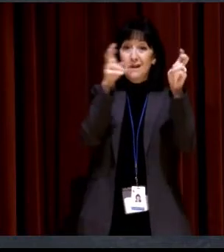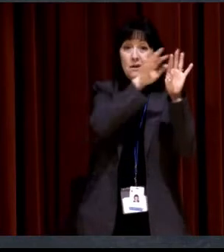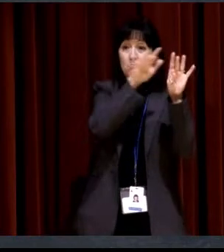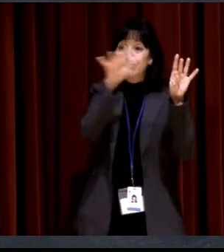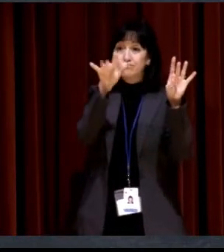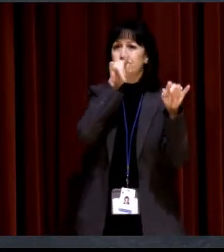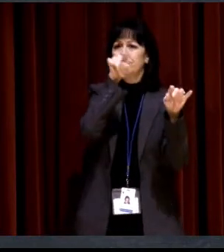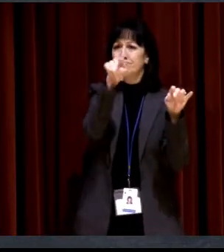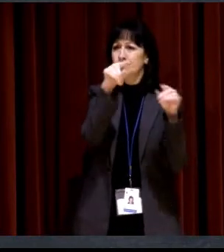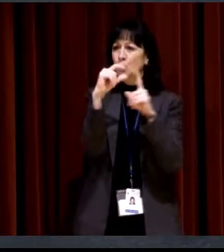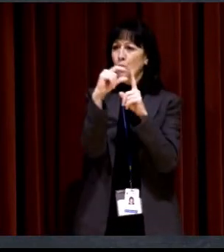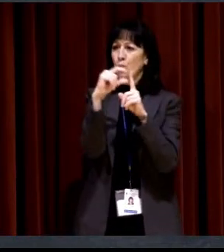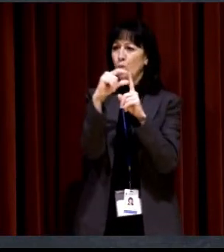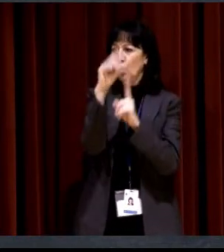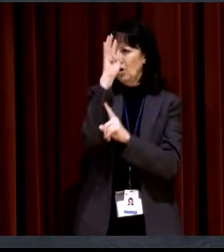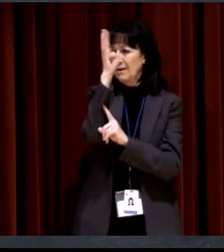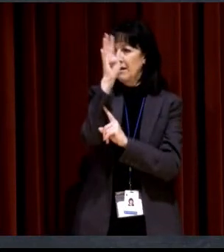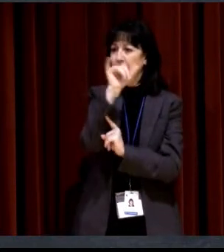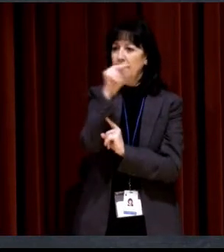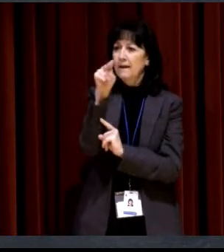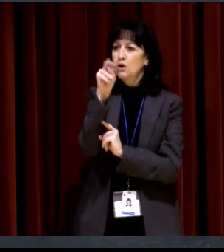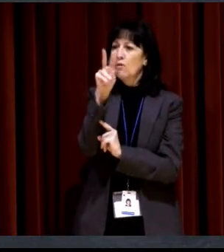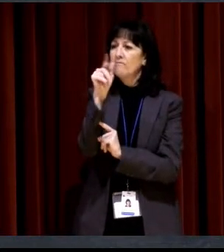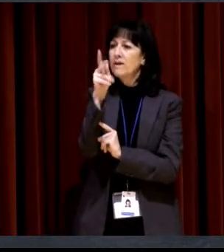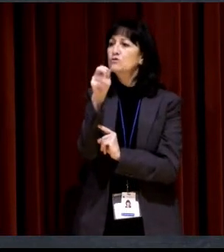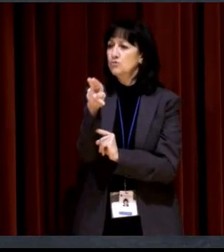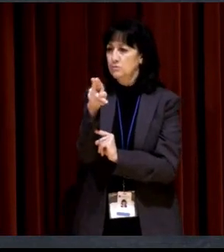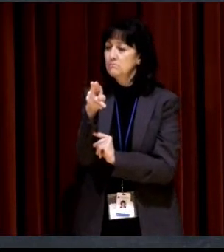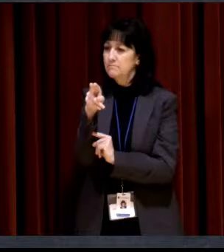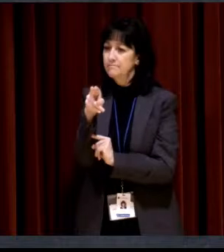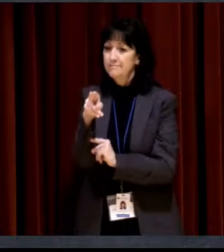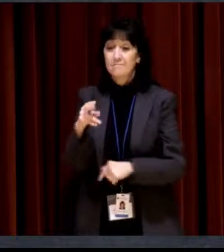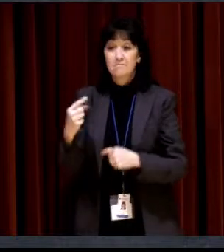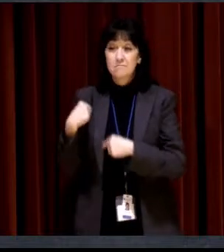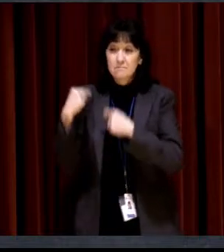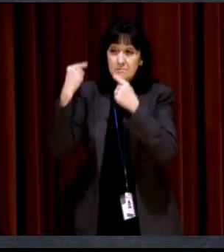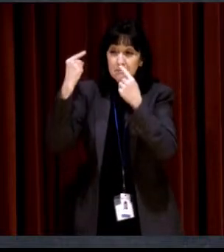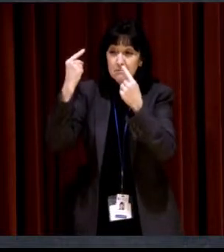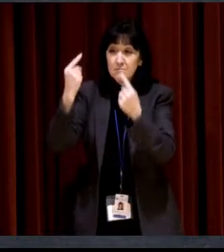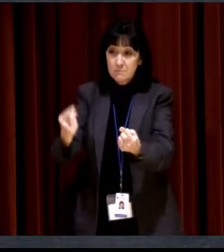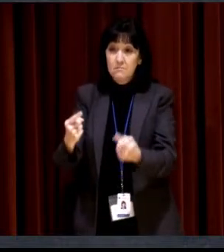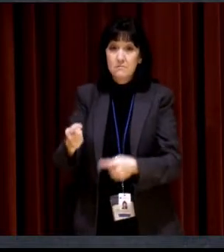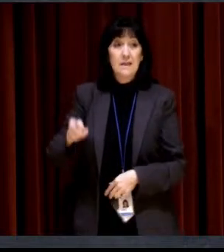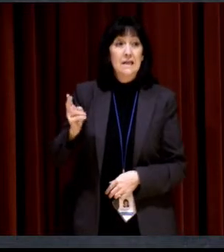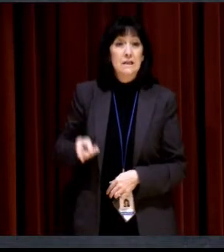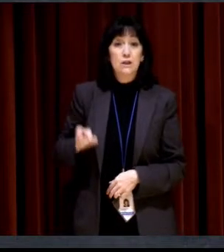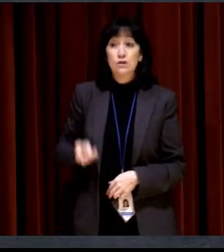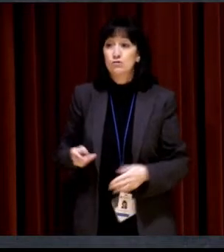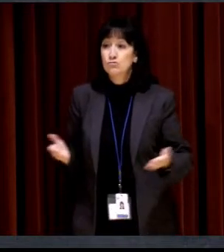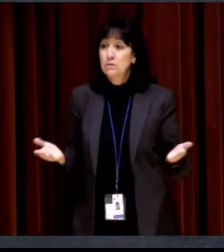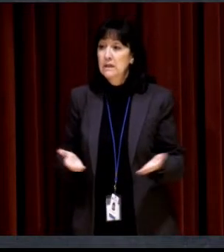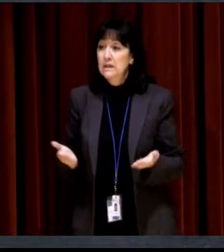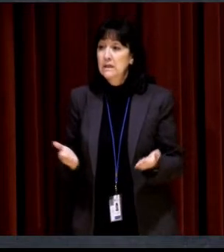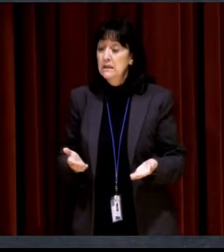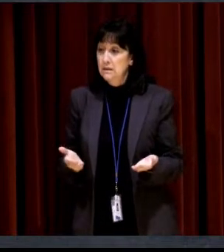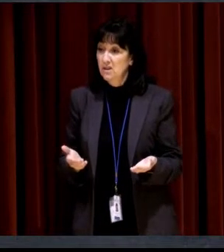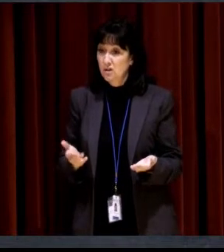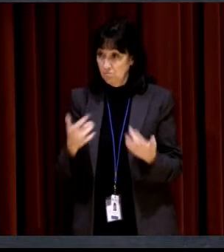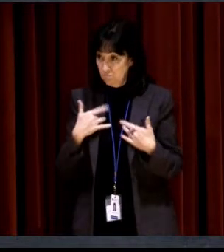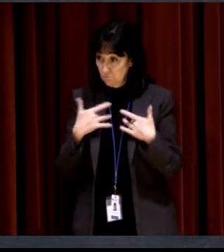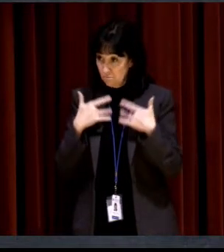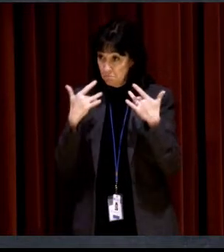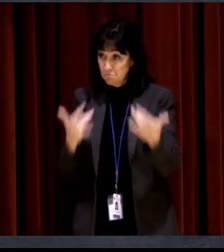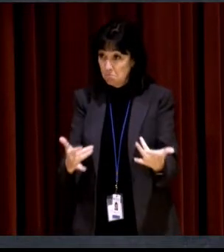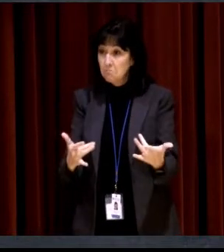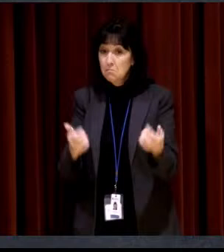This being one. In the history of schools, we have not come to the communities to talk to families. We oftentimes